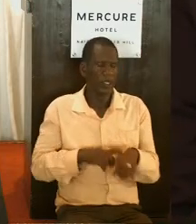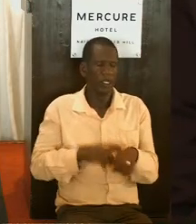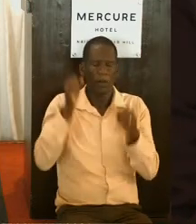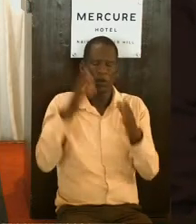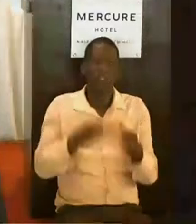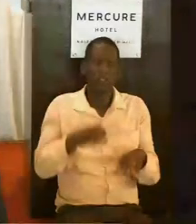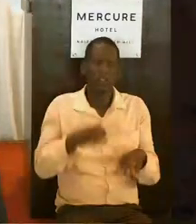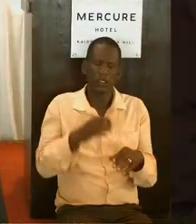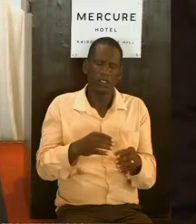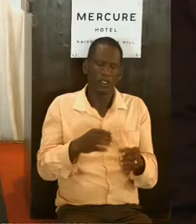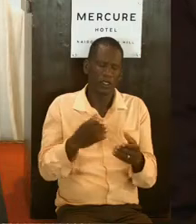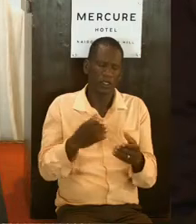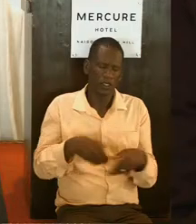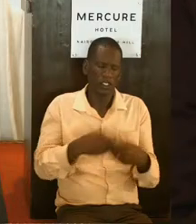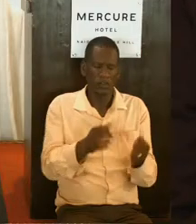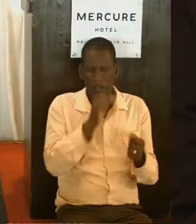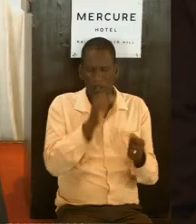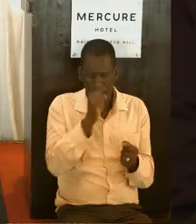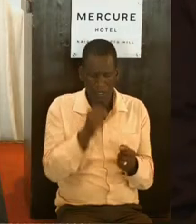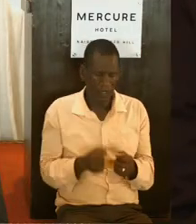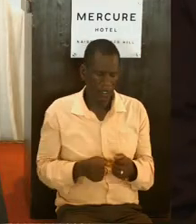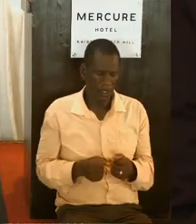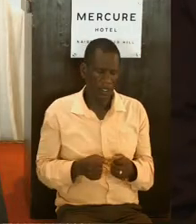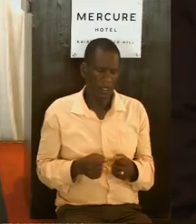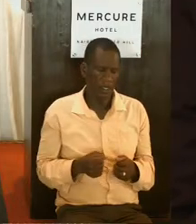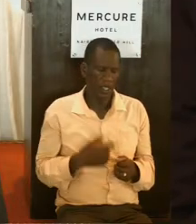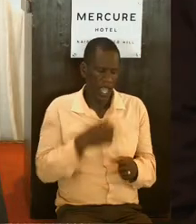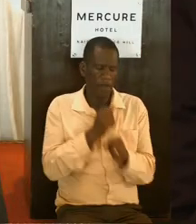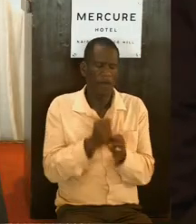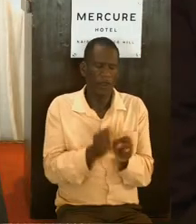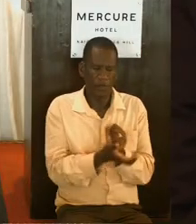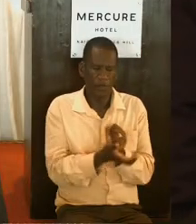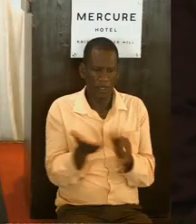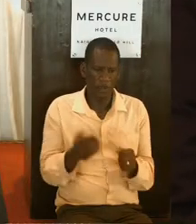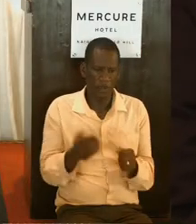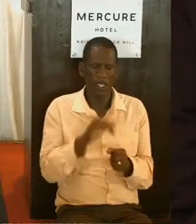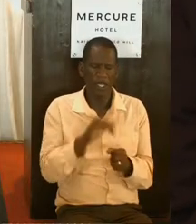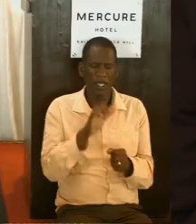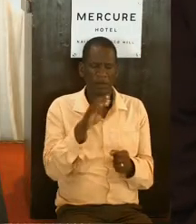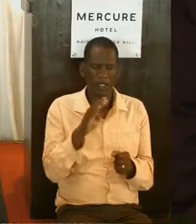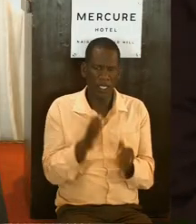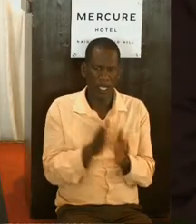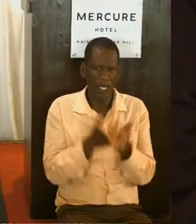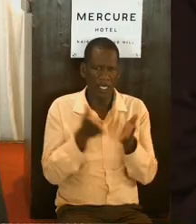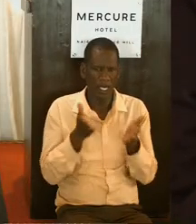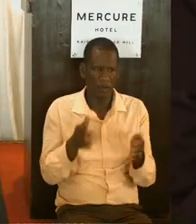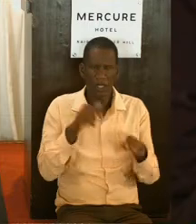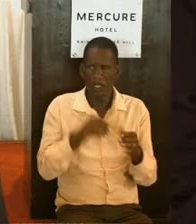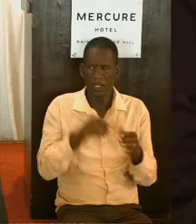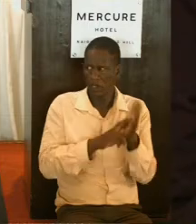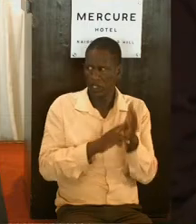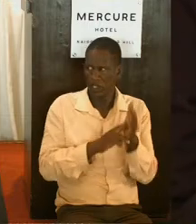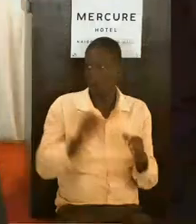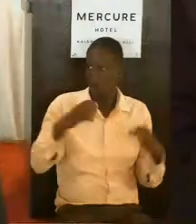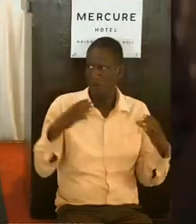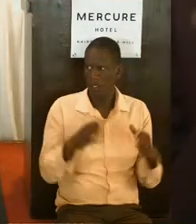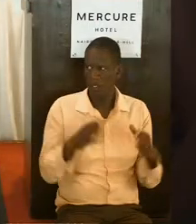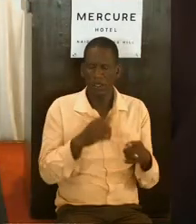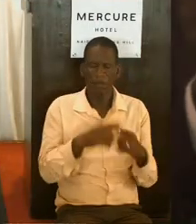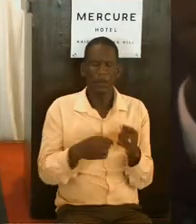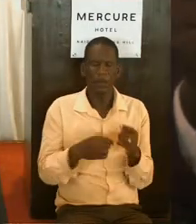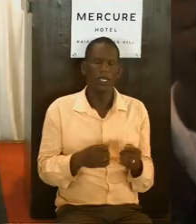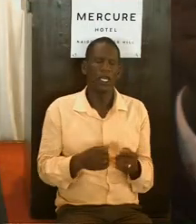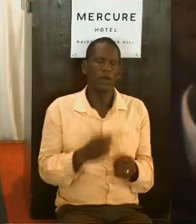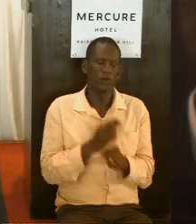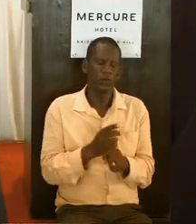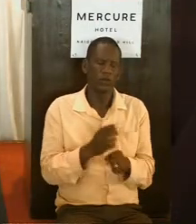gets a mic okay yeah I I worked with them in iebc and now in they're just a political parties but I will